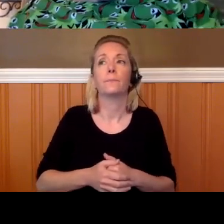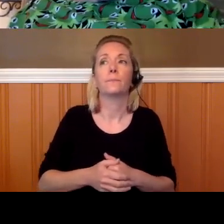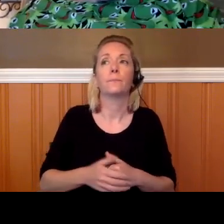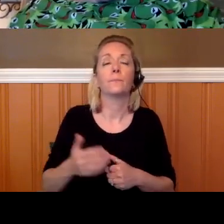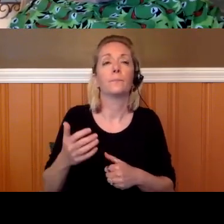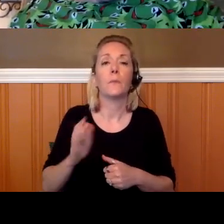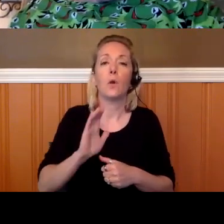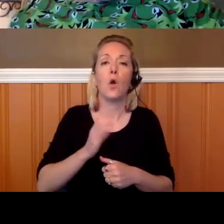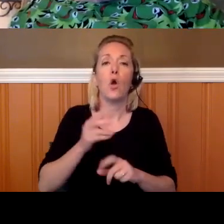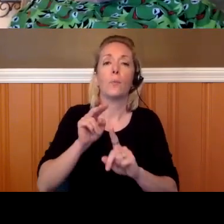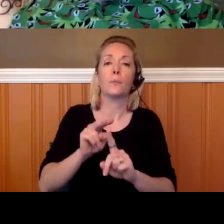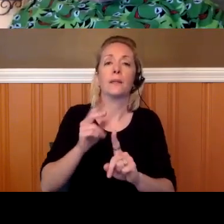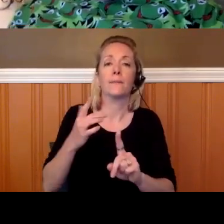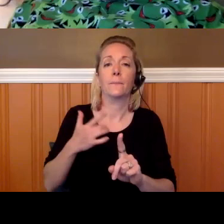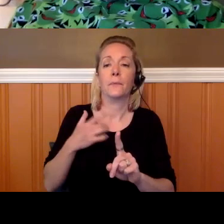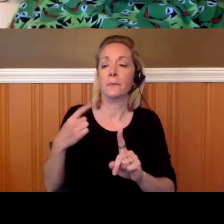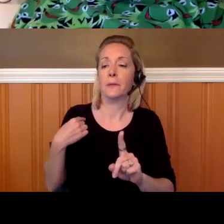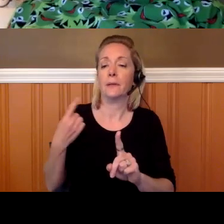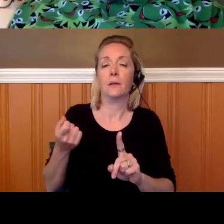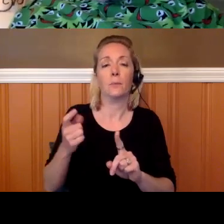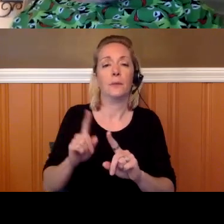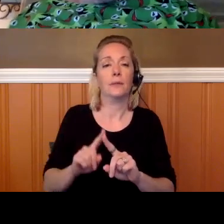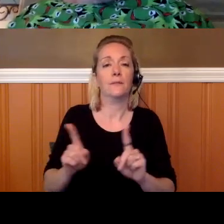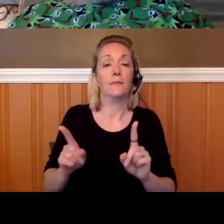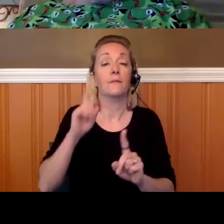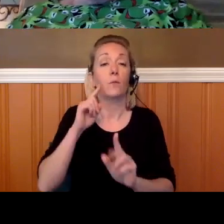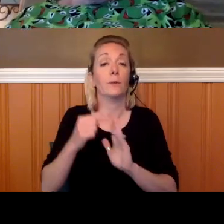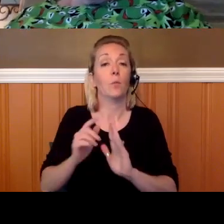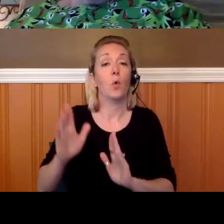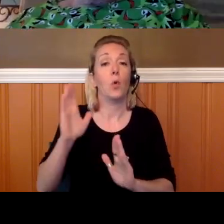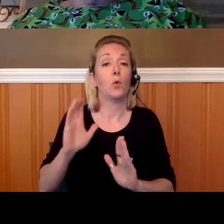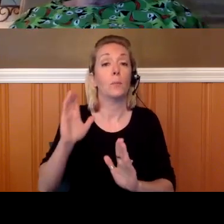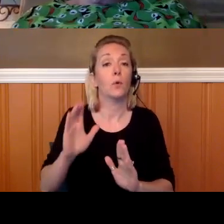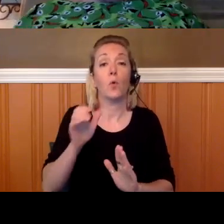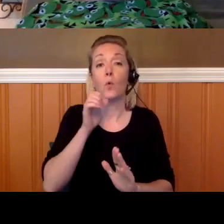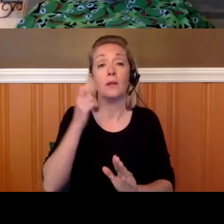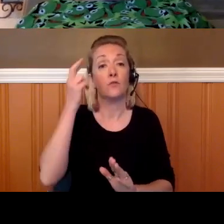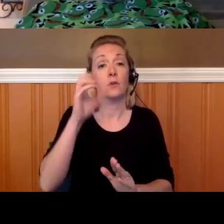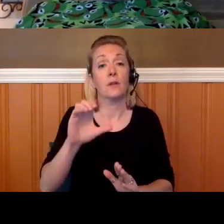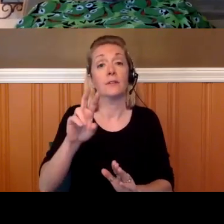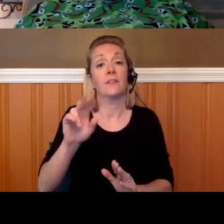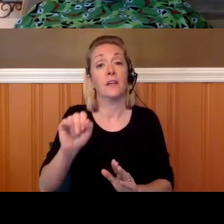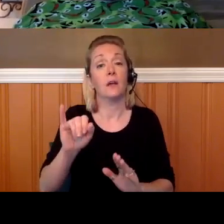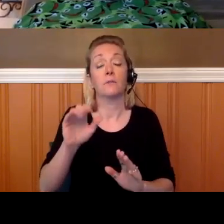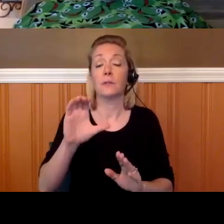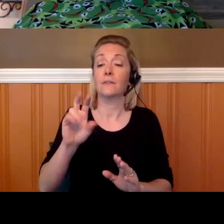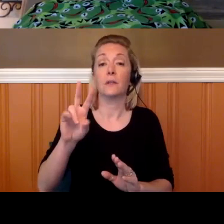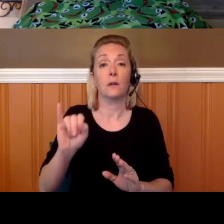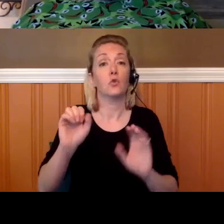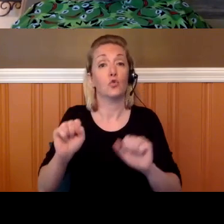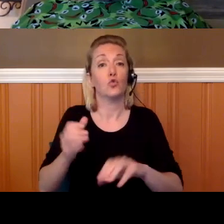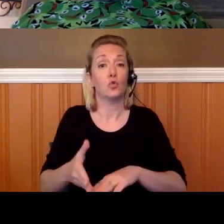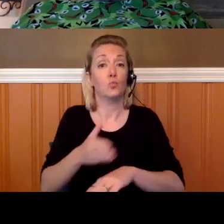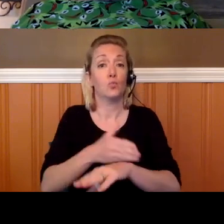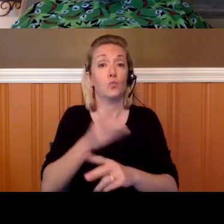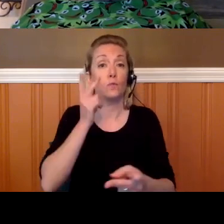like we didn't know that children with CVI could improve their vision. So we kind of started with using